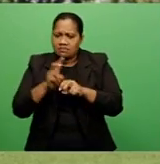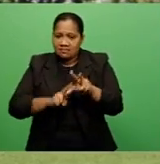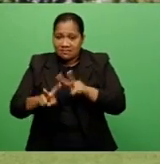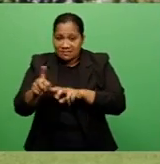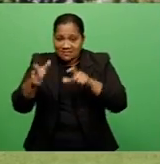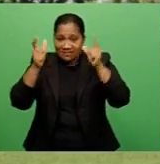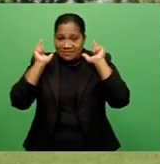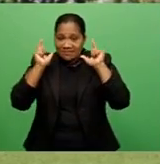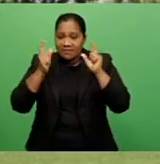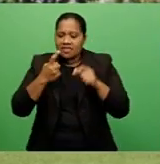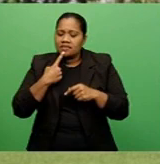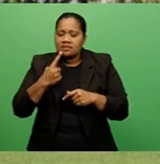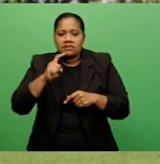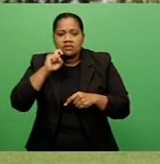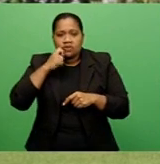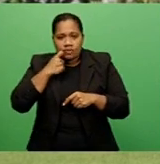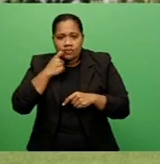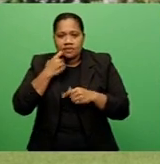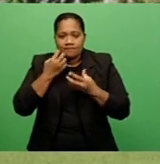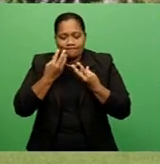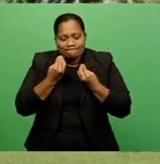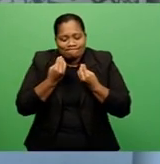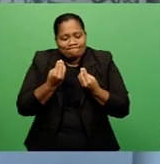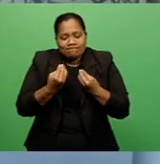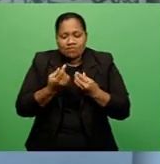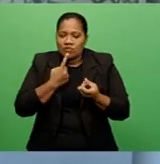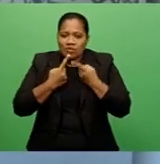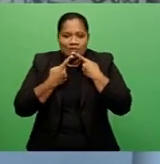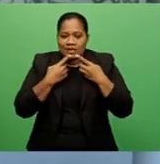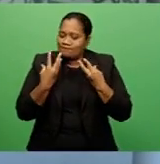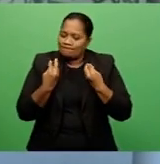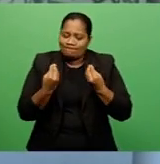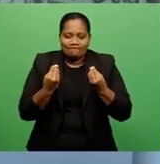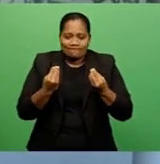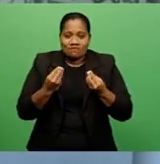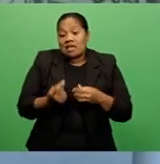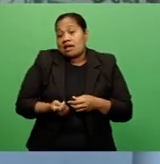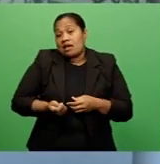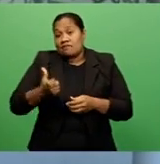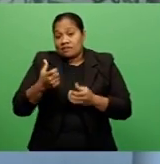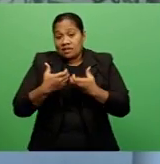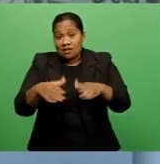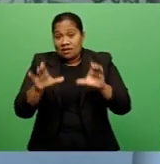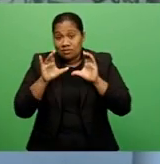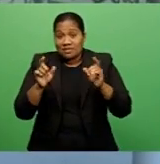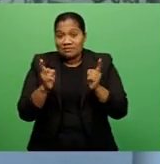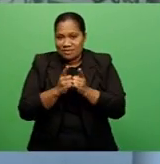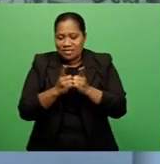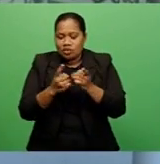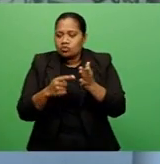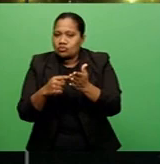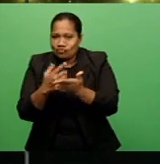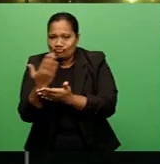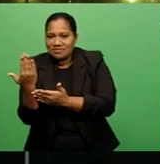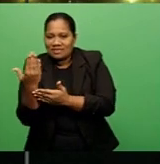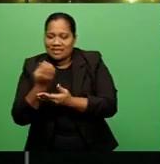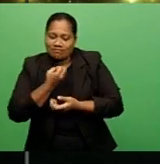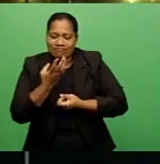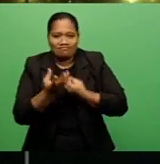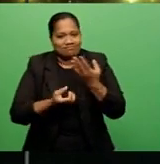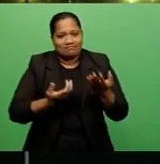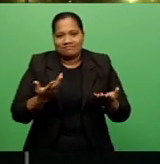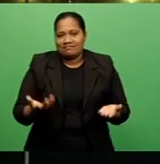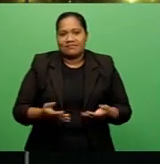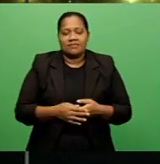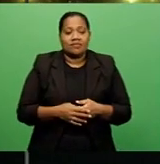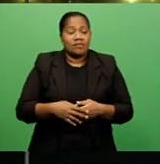Ahluwalia says he will reserve his comments until after the Council meeting on Tuesday. Lena Rees, FBC News. Prime